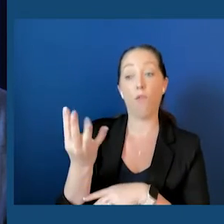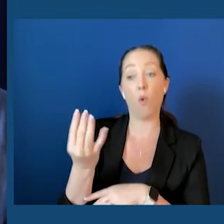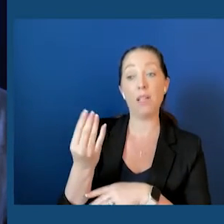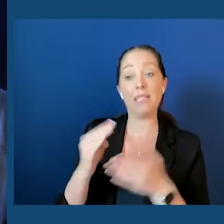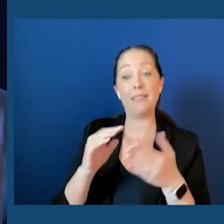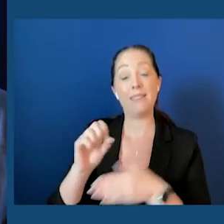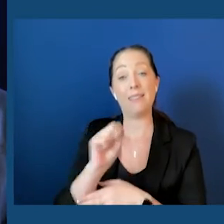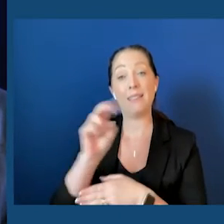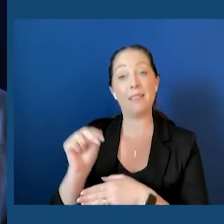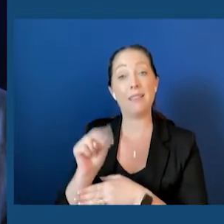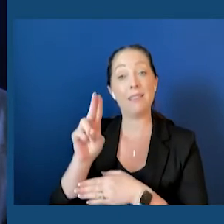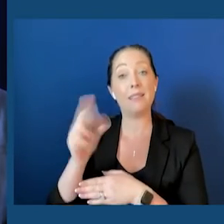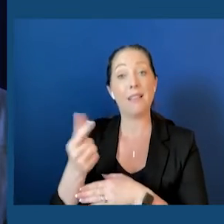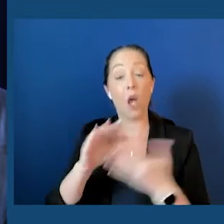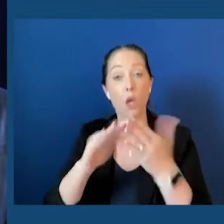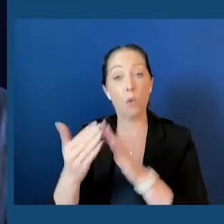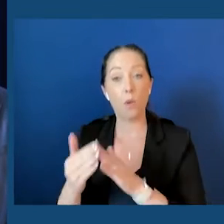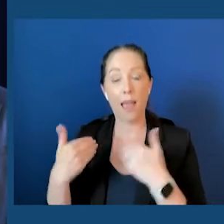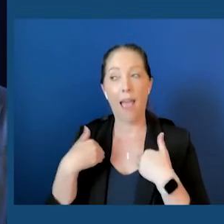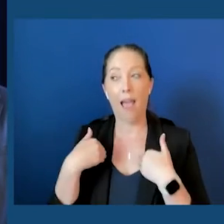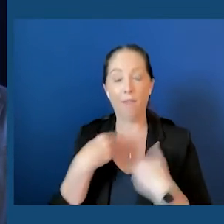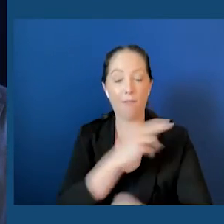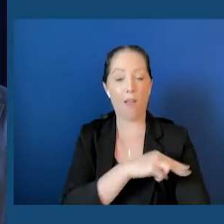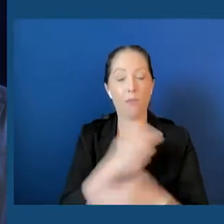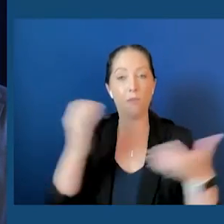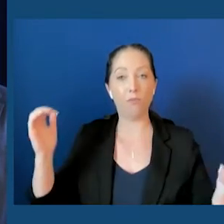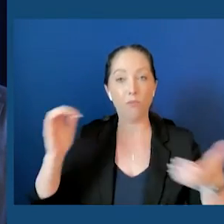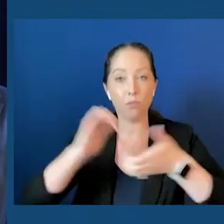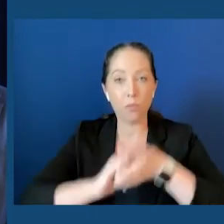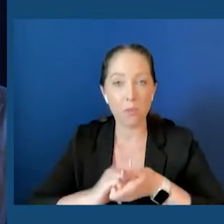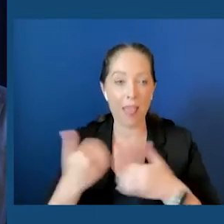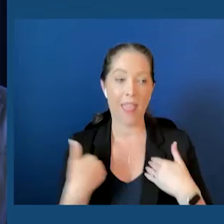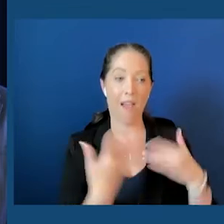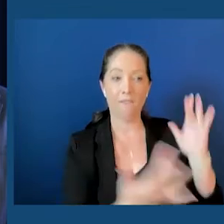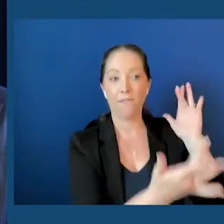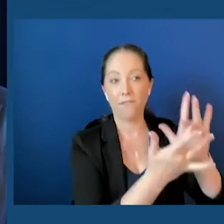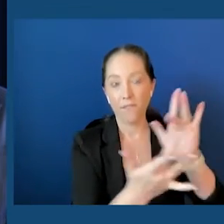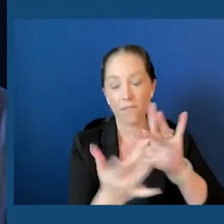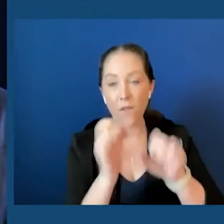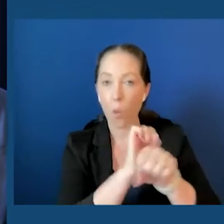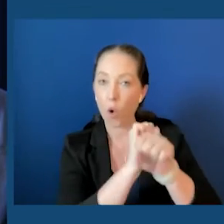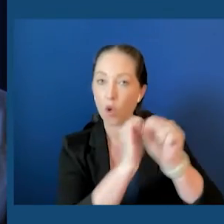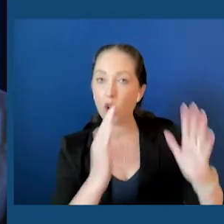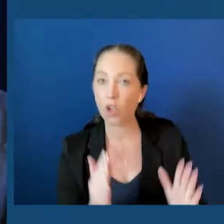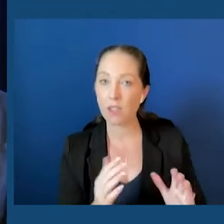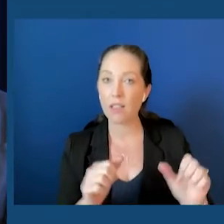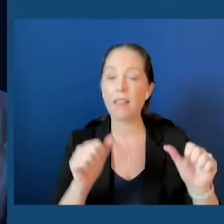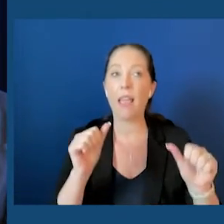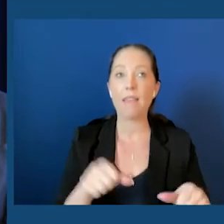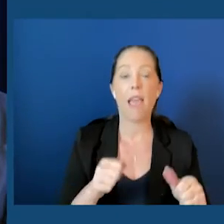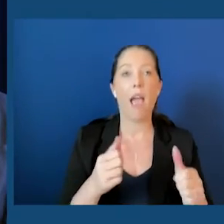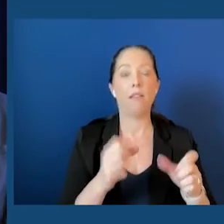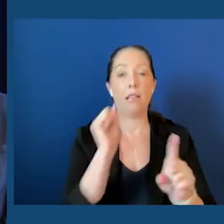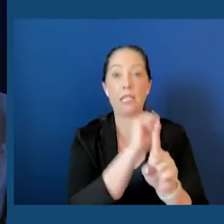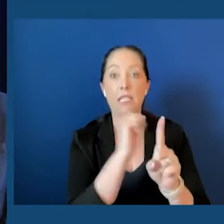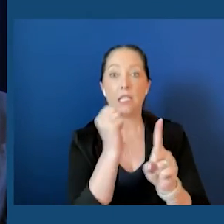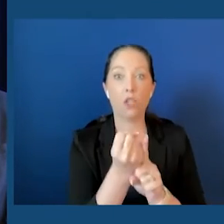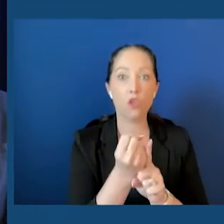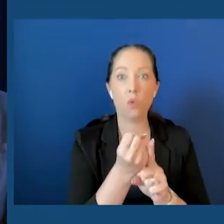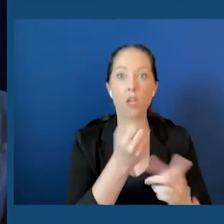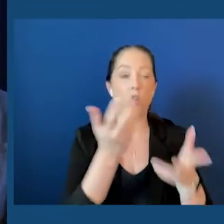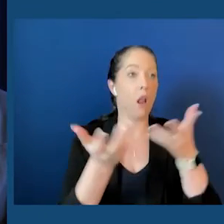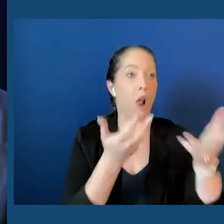partnerships with hospitals where they have outreach workers there who are able to de-escalate a situation when somebody is brought